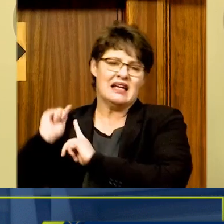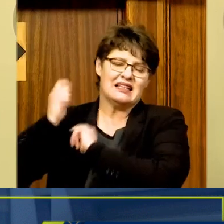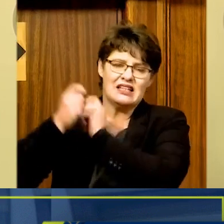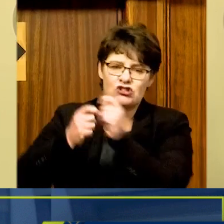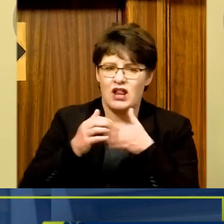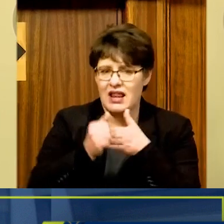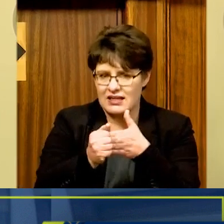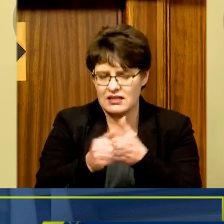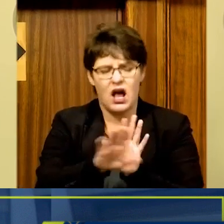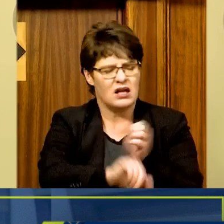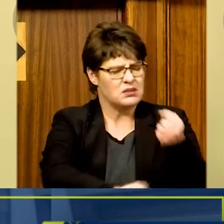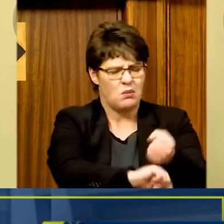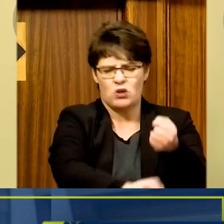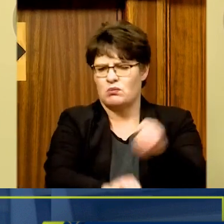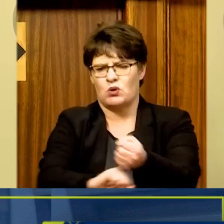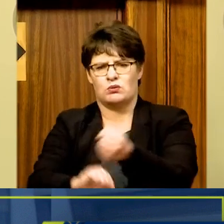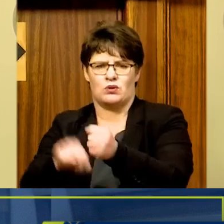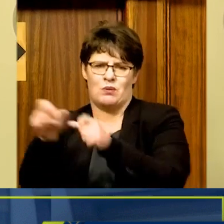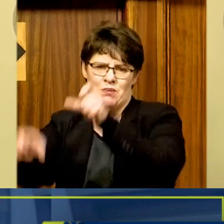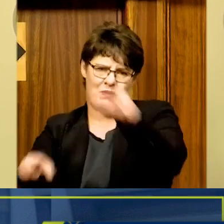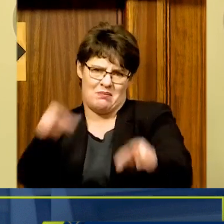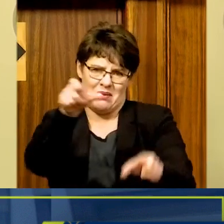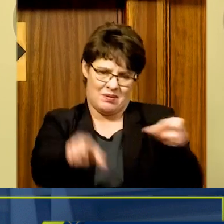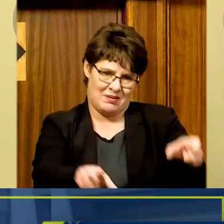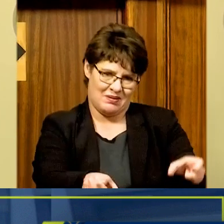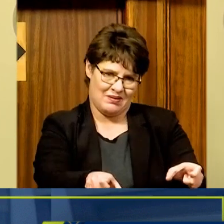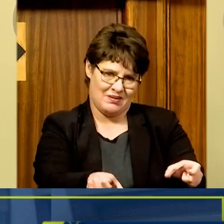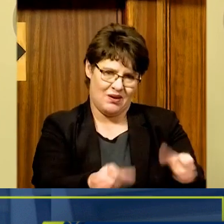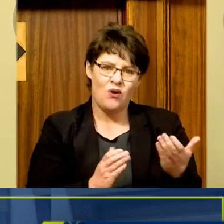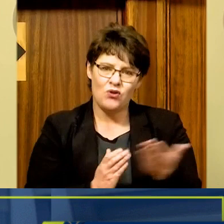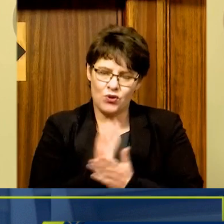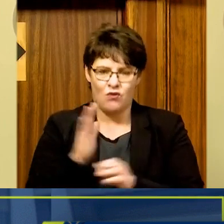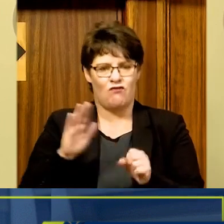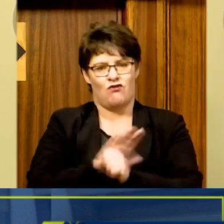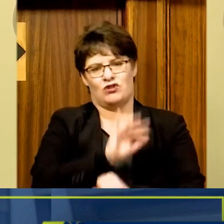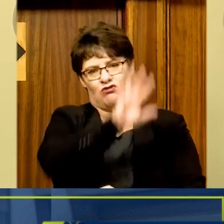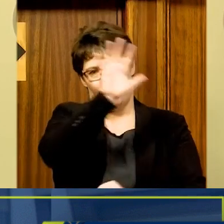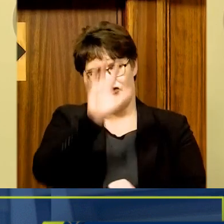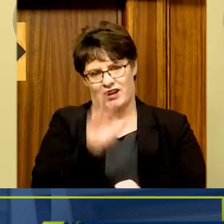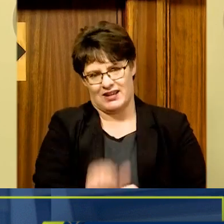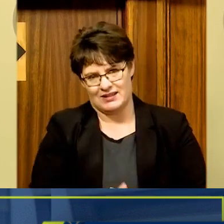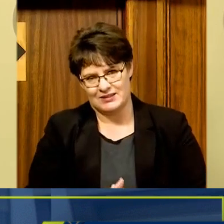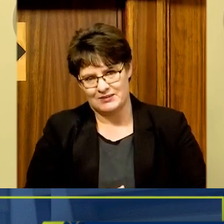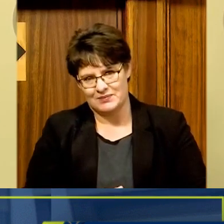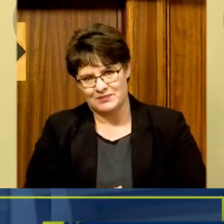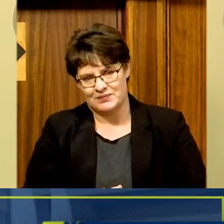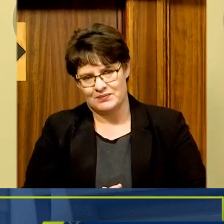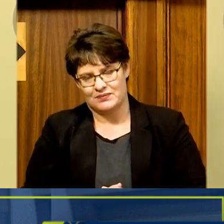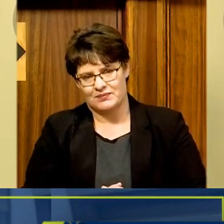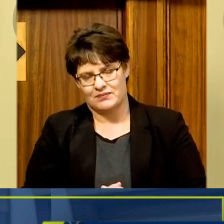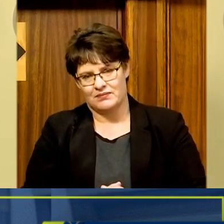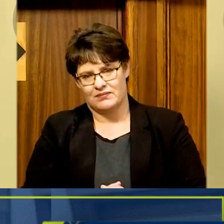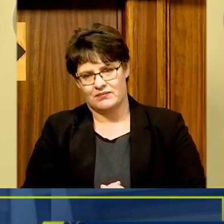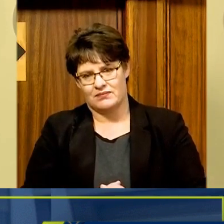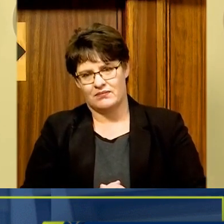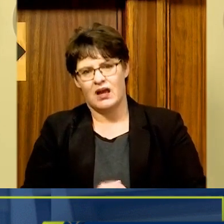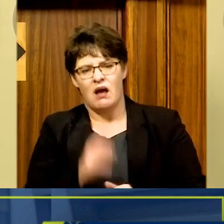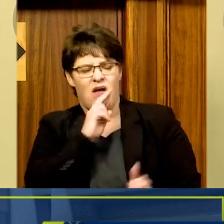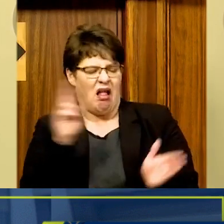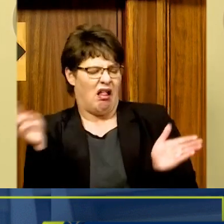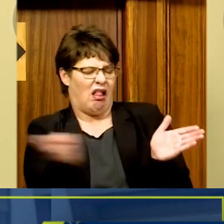support people in areas across the country. This is an important part of breaking the